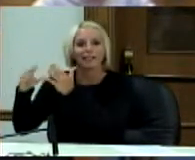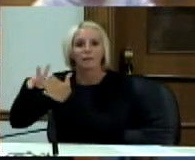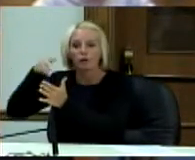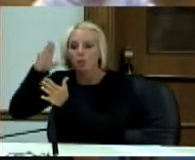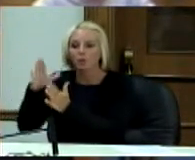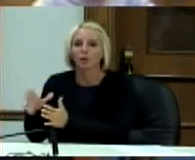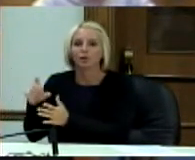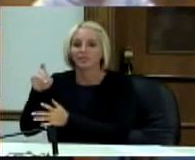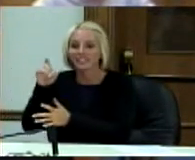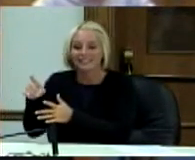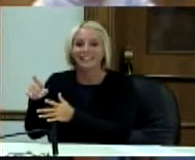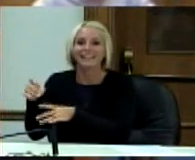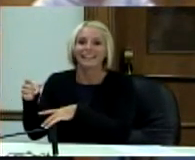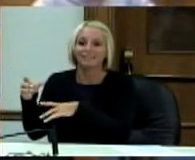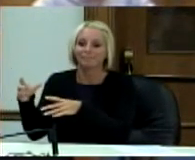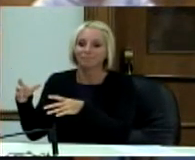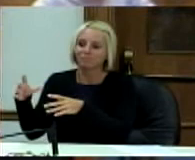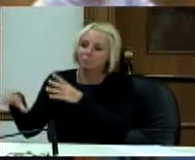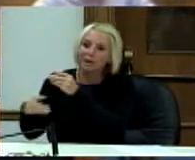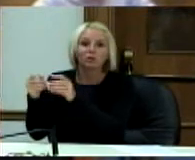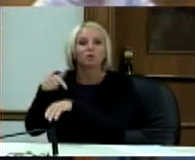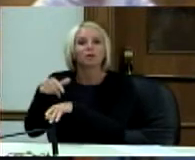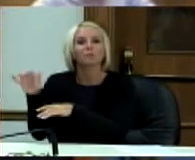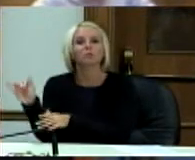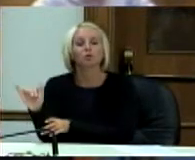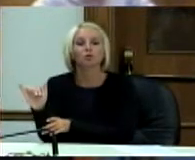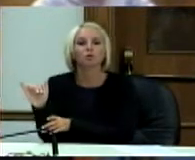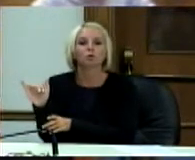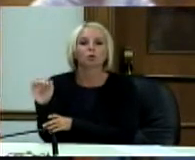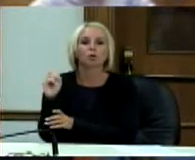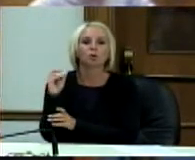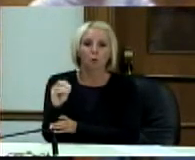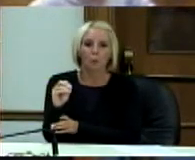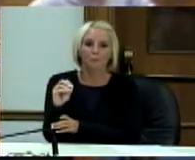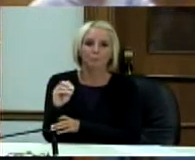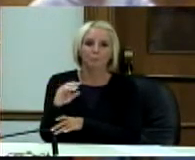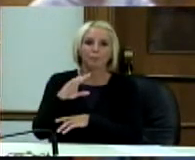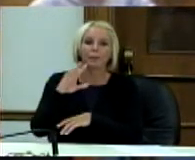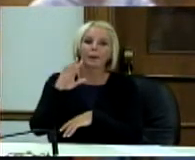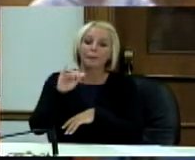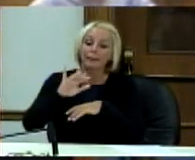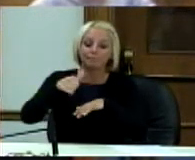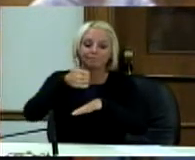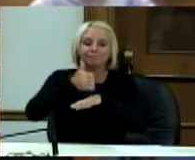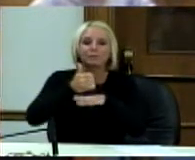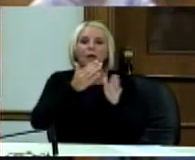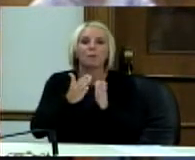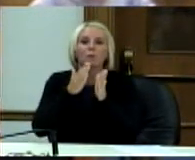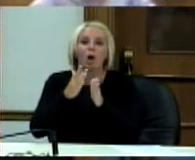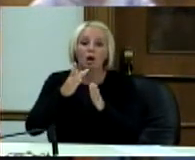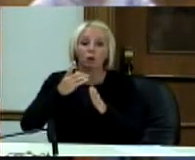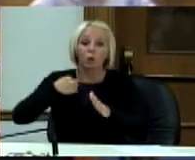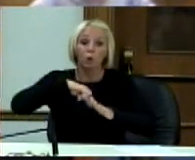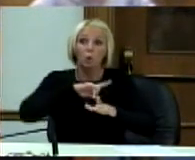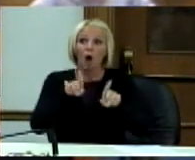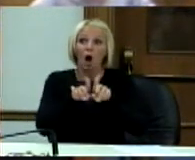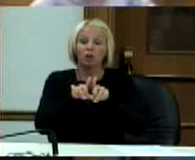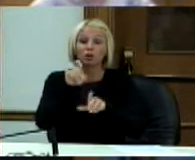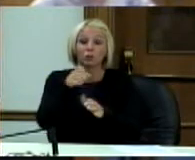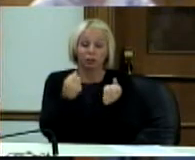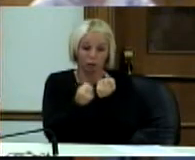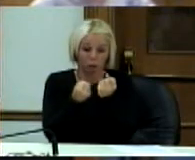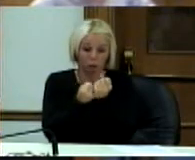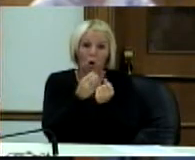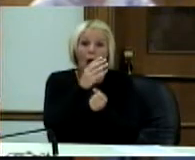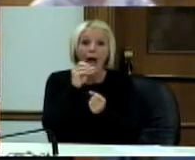that need that enrichment time as well. So by putting this plan in place, we also need support,